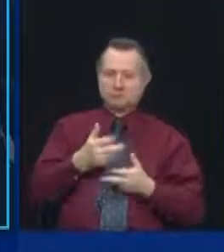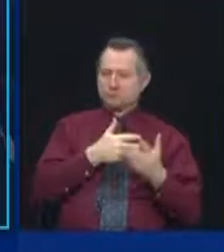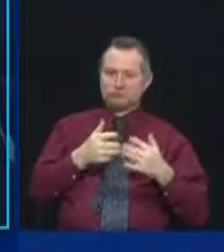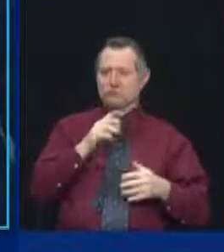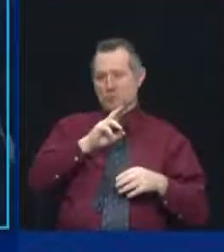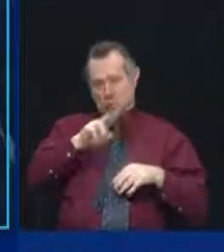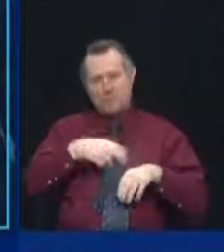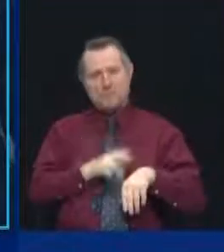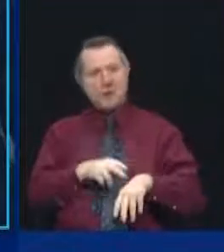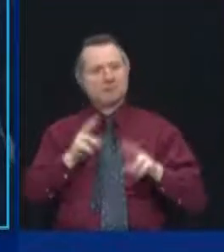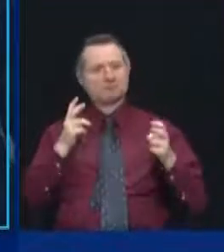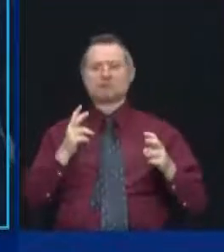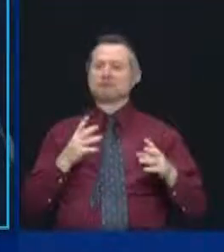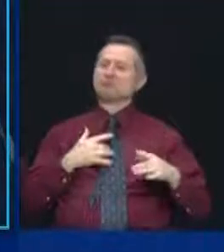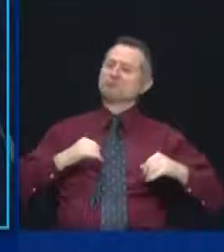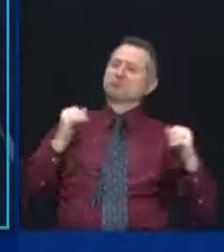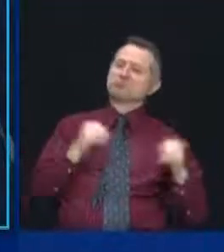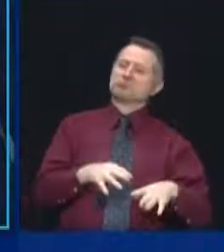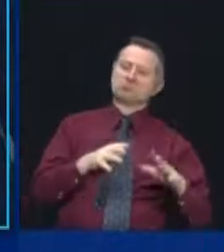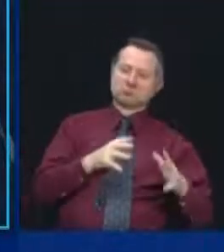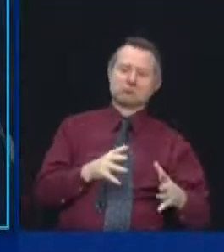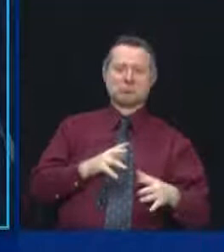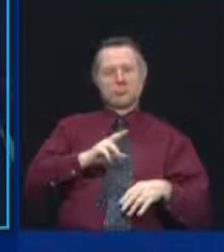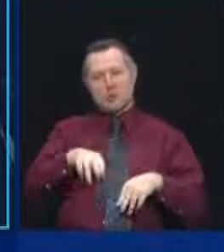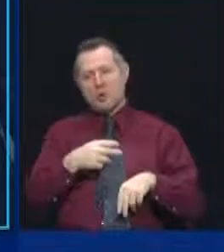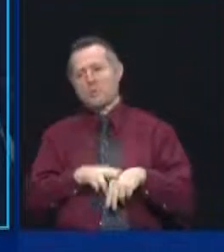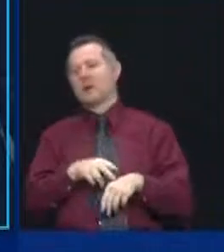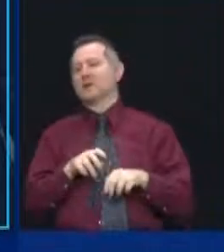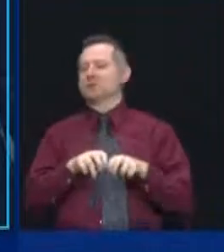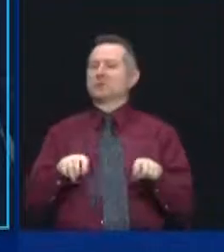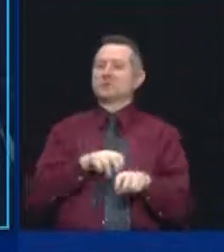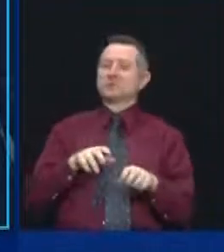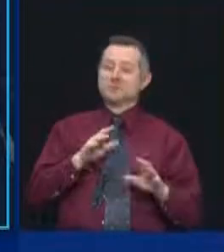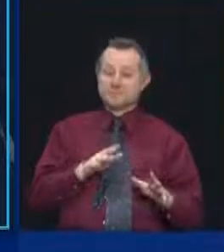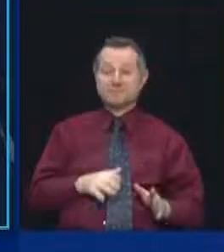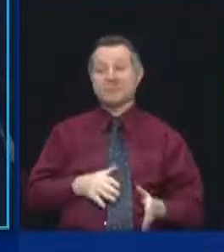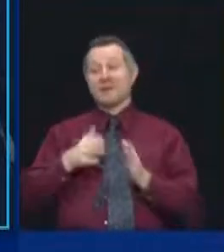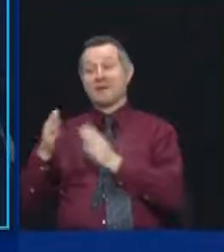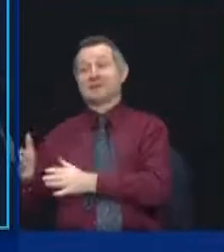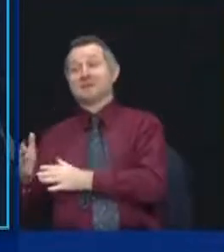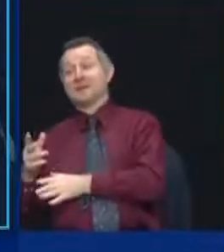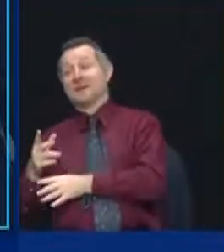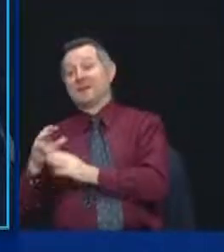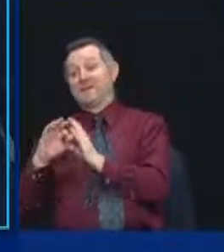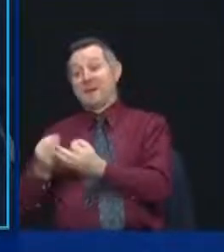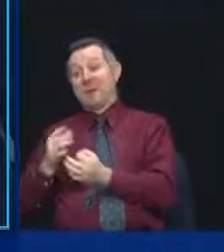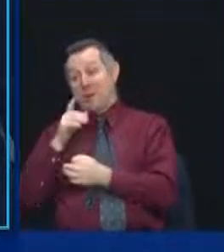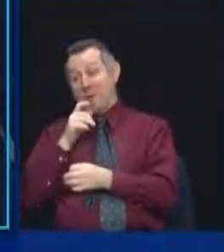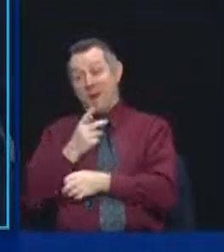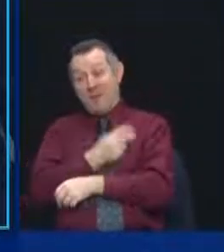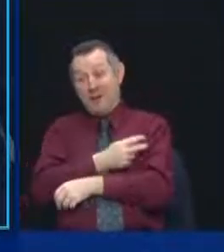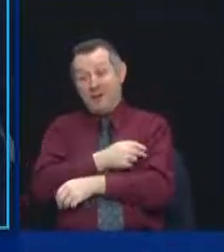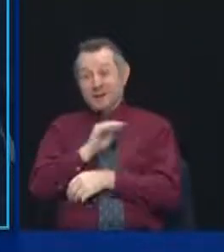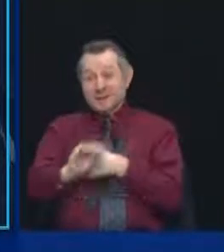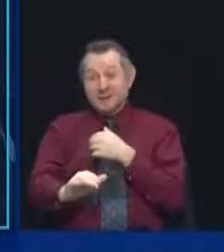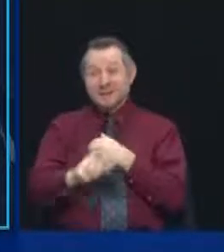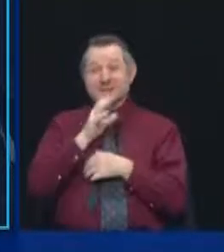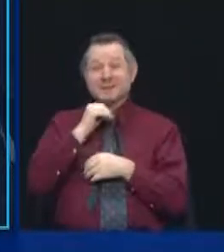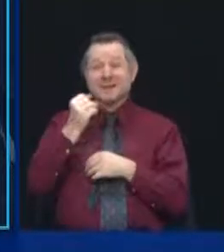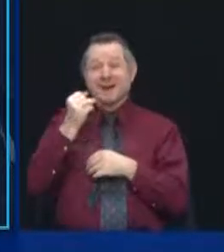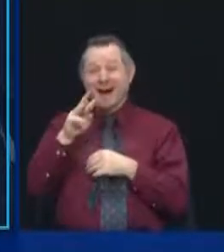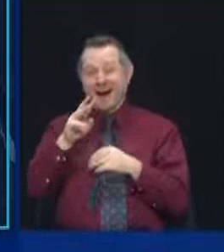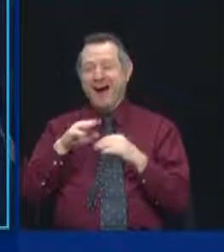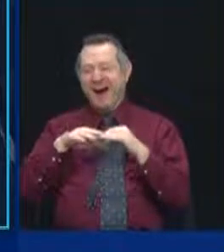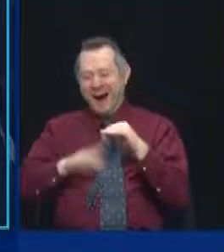normal capacity, normal seating. Vaccinated families who have a child 16 under who's